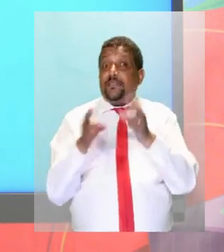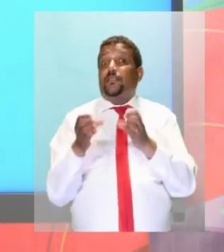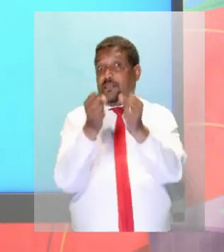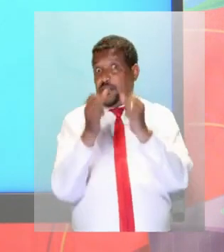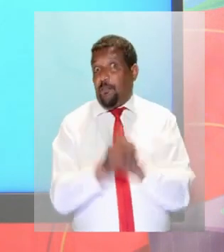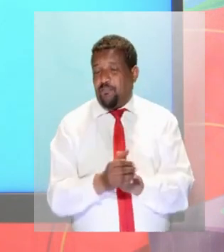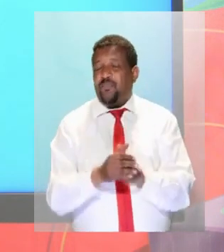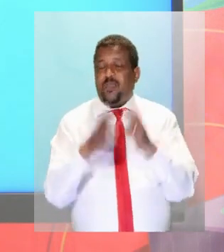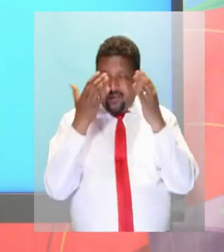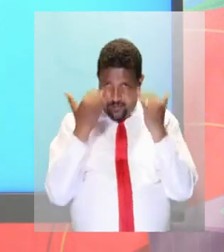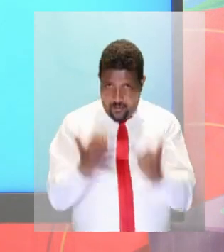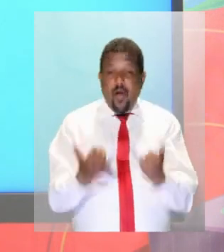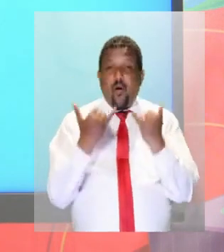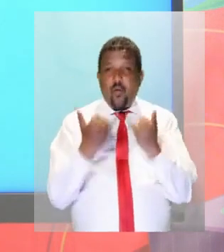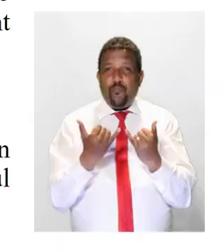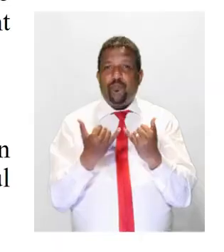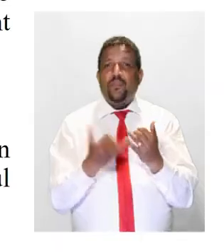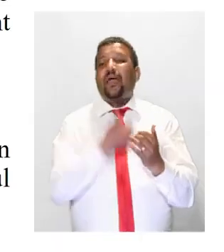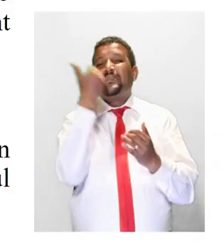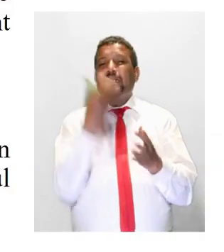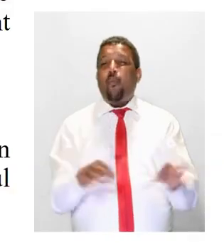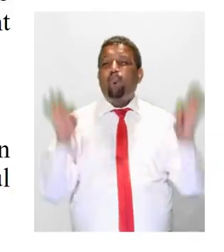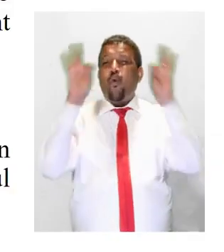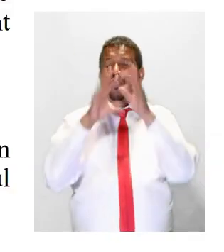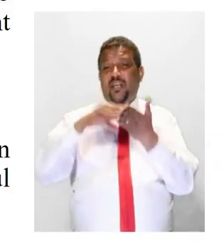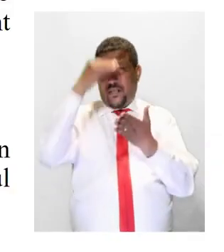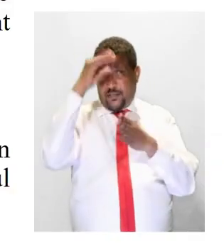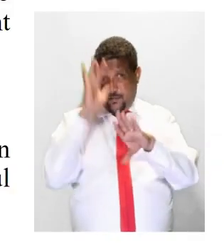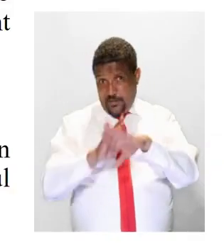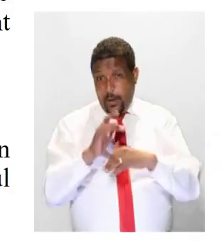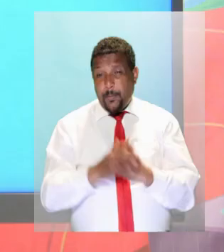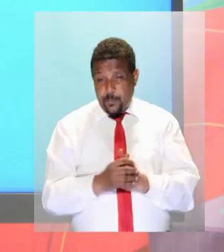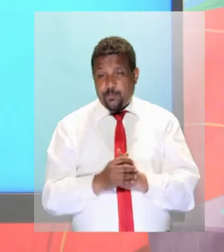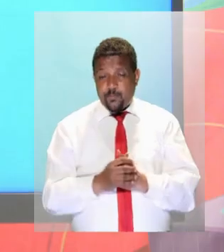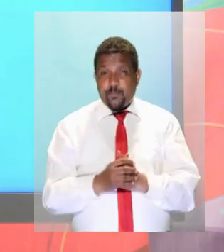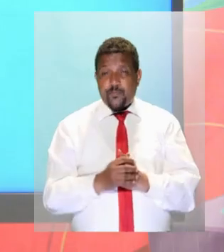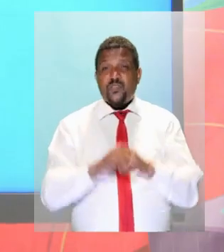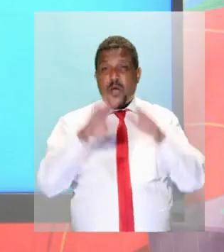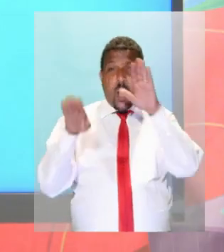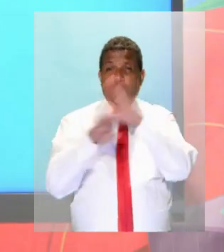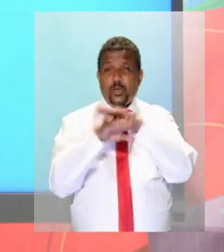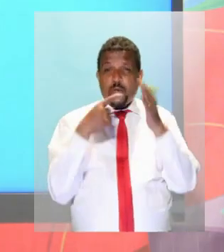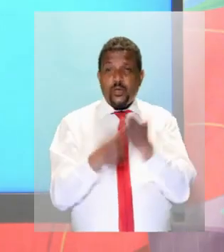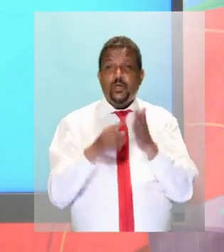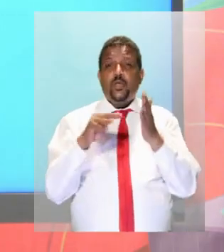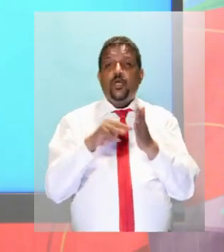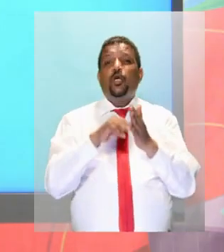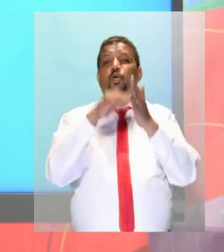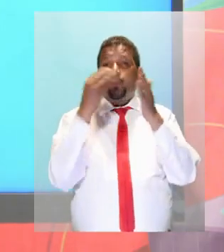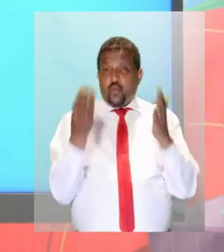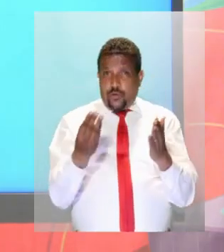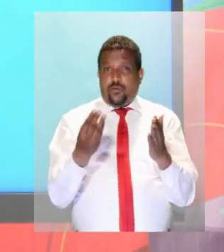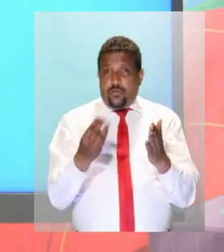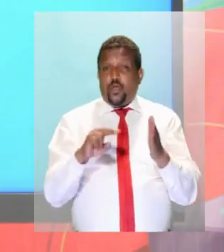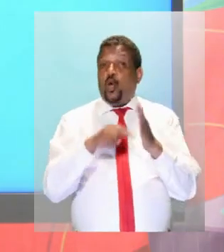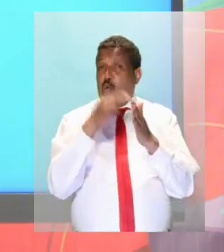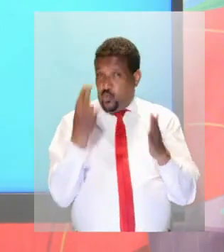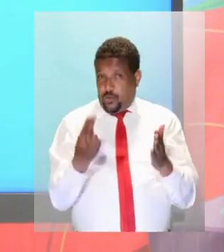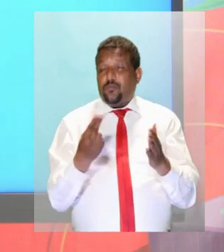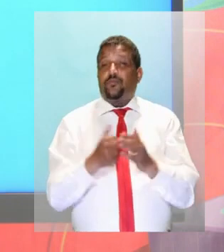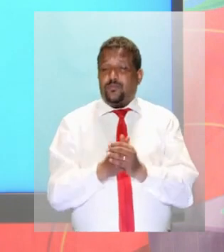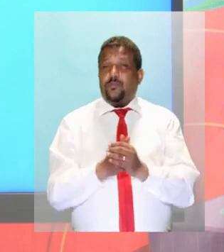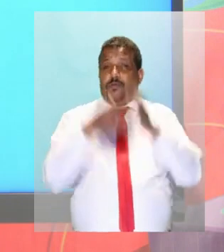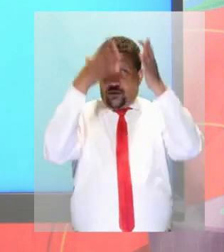Now let's rise to another important lesson under this unit, which is about the decision making units